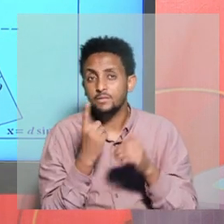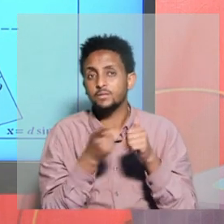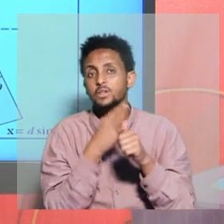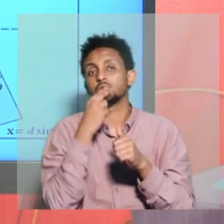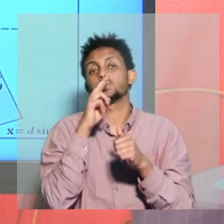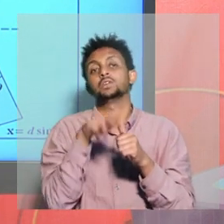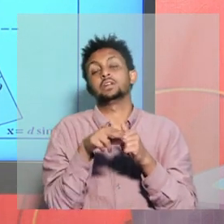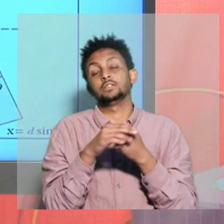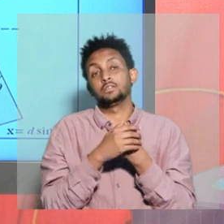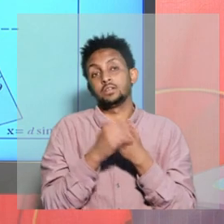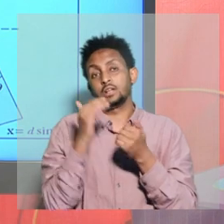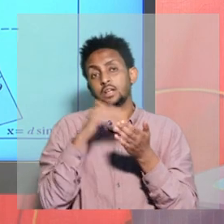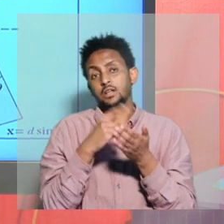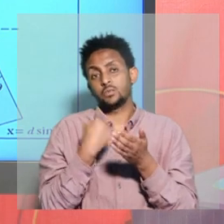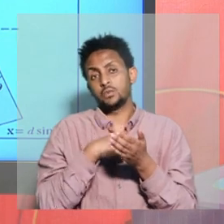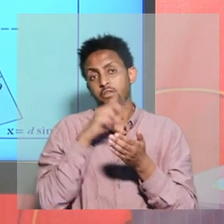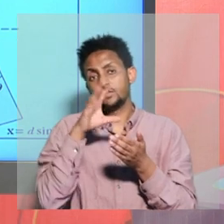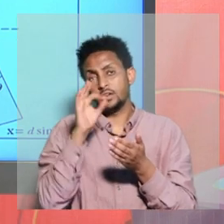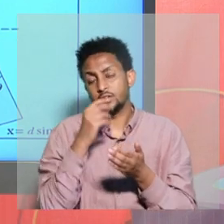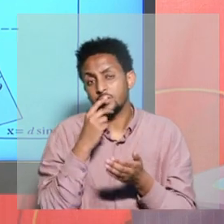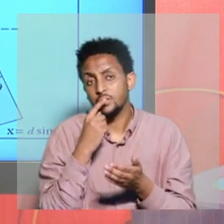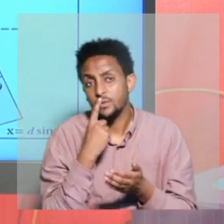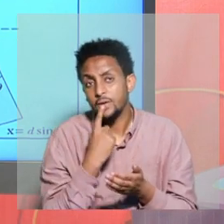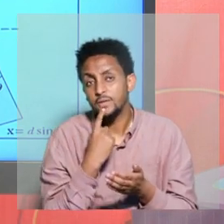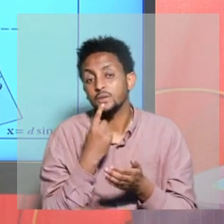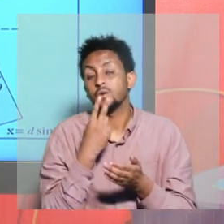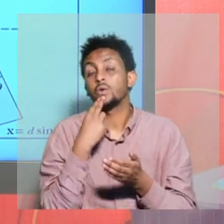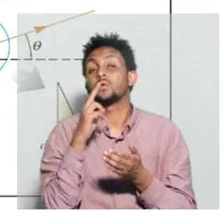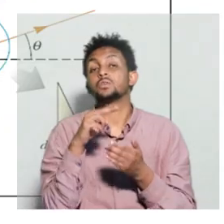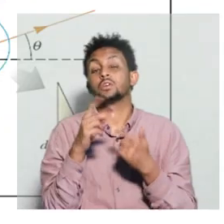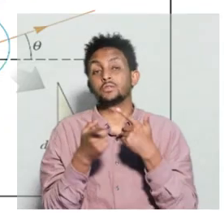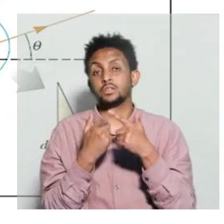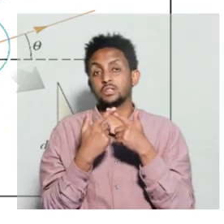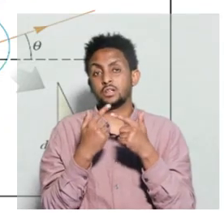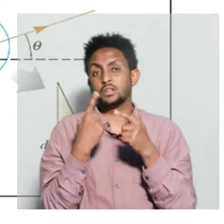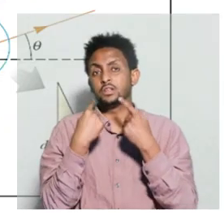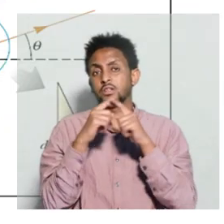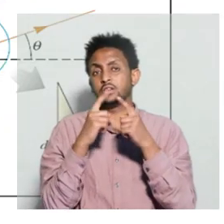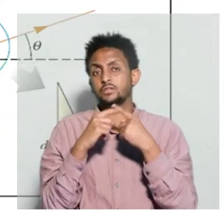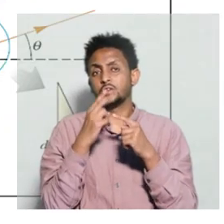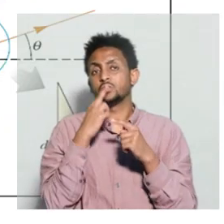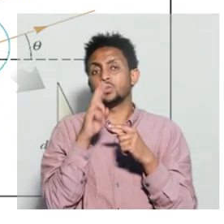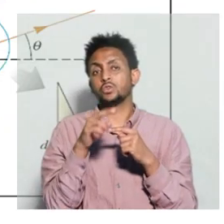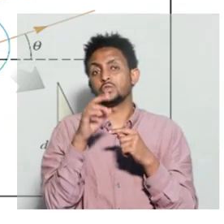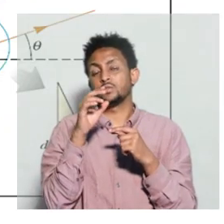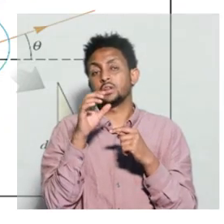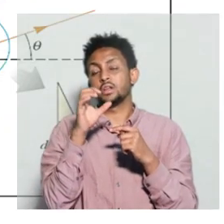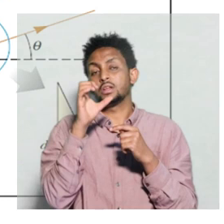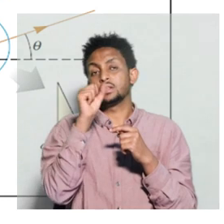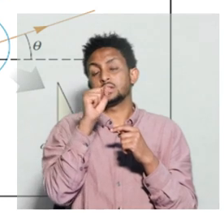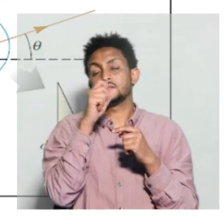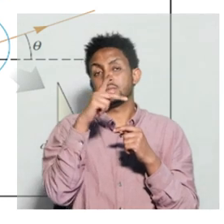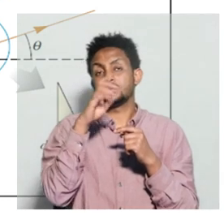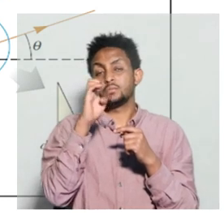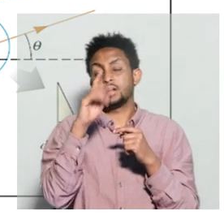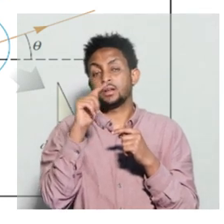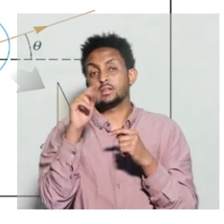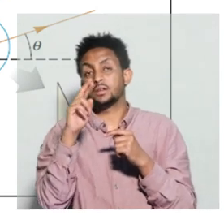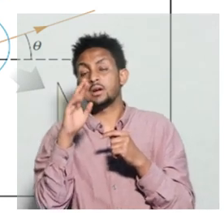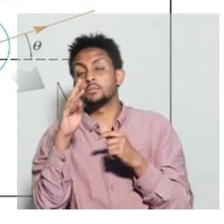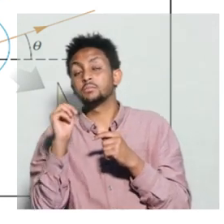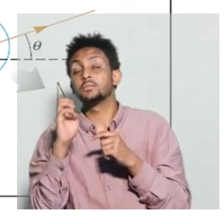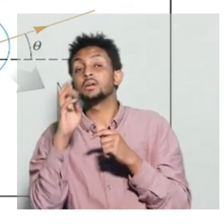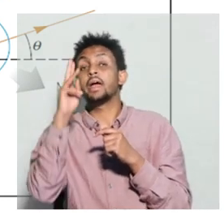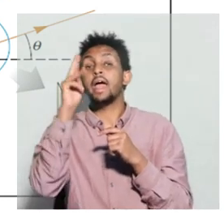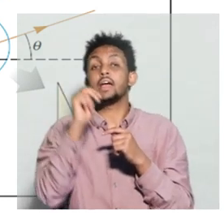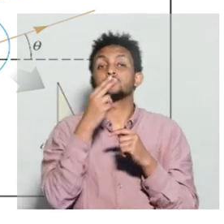first order spectrum. Again, you can find red on the second order of spectrum. There are different order of spectrum, so that the sine theta of the